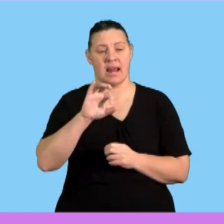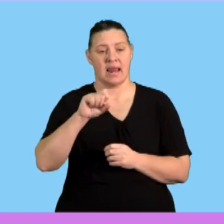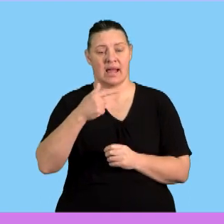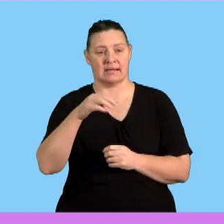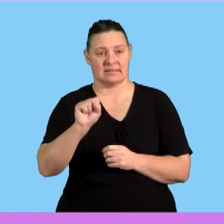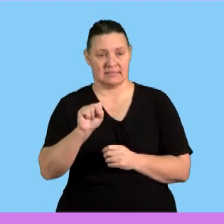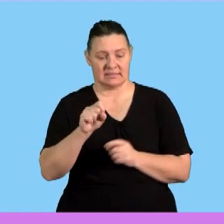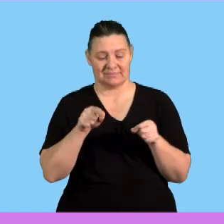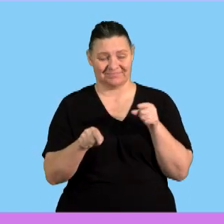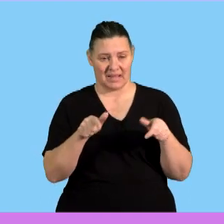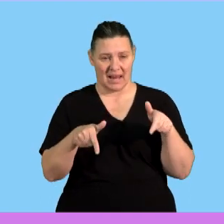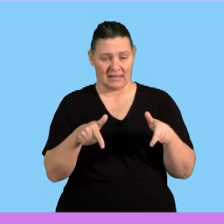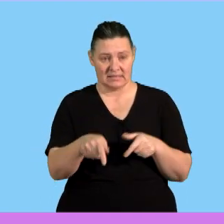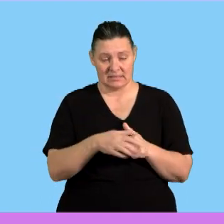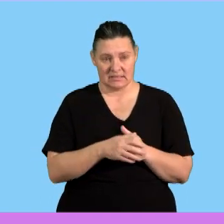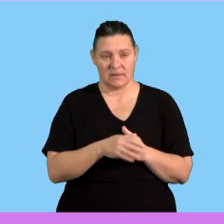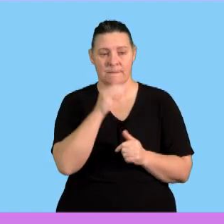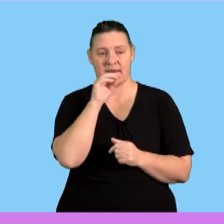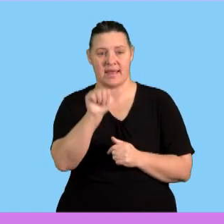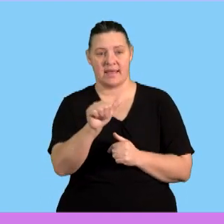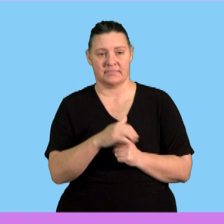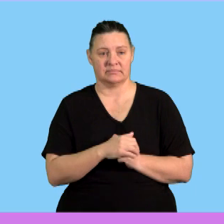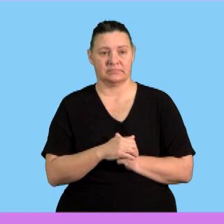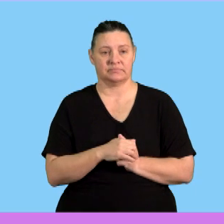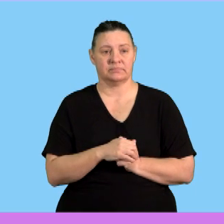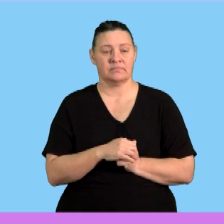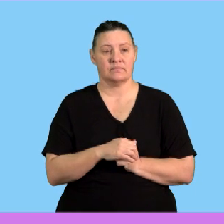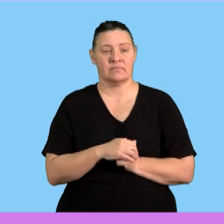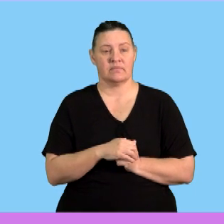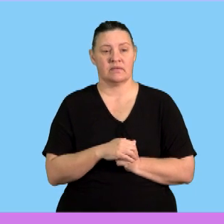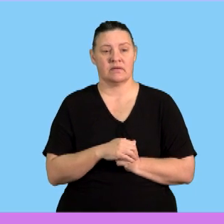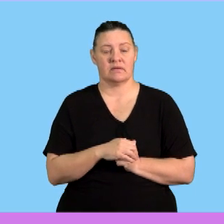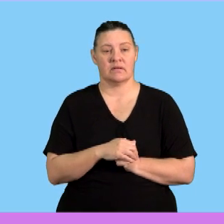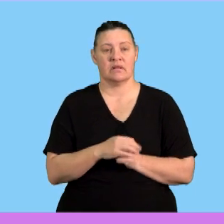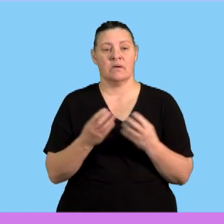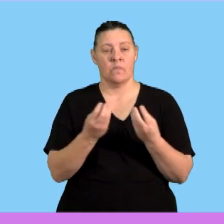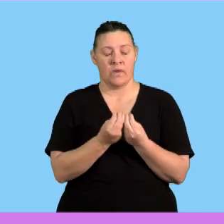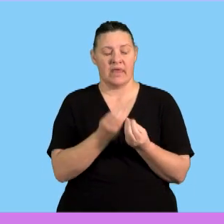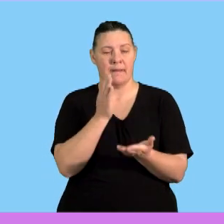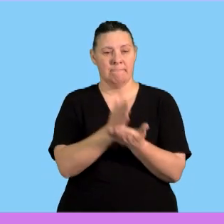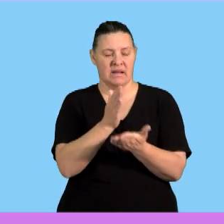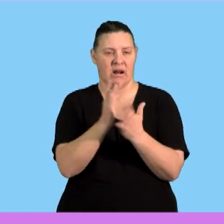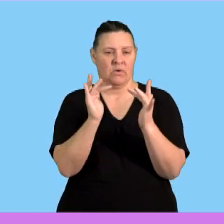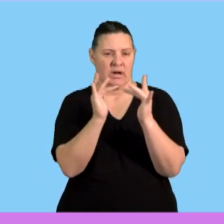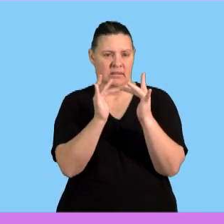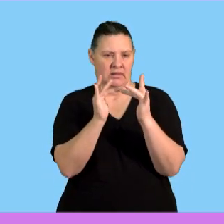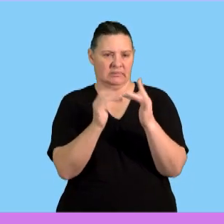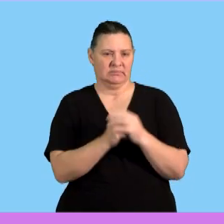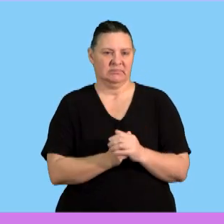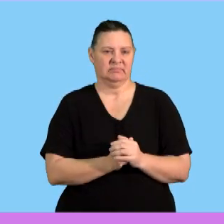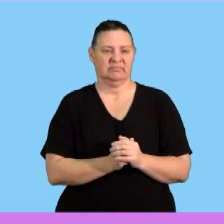the legs, right? And we'll say that is A. Okay, with the middle